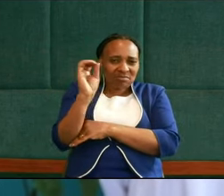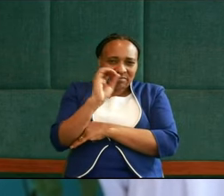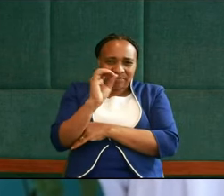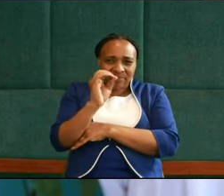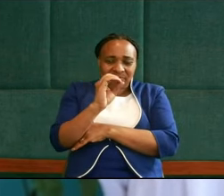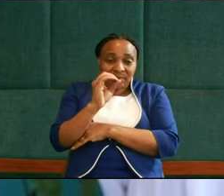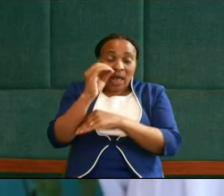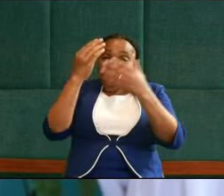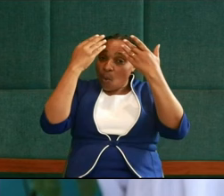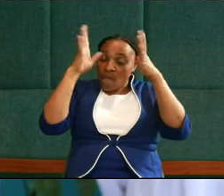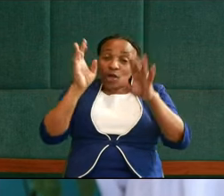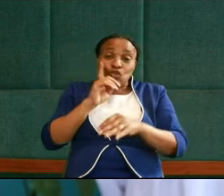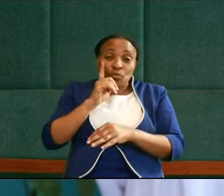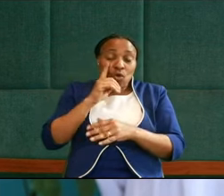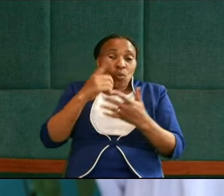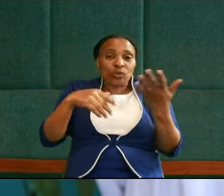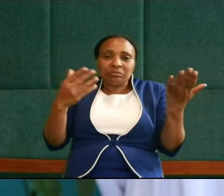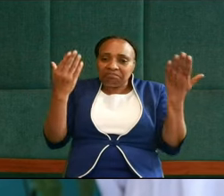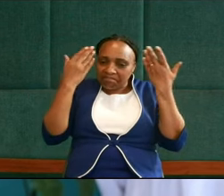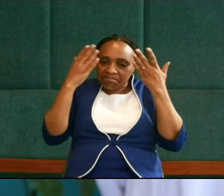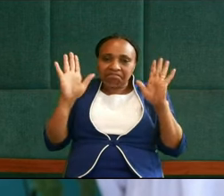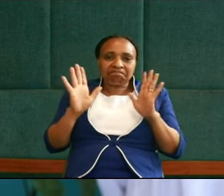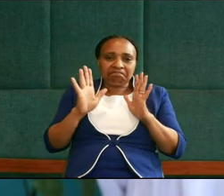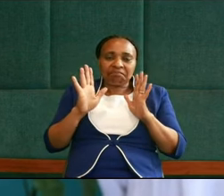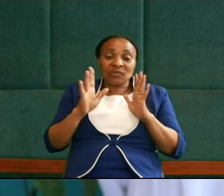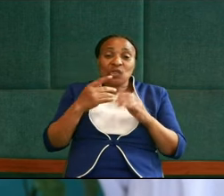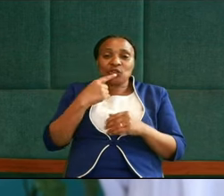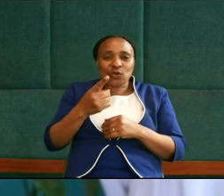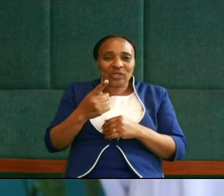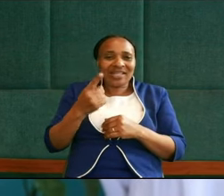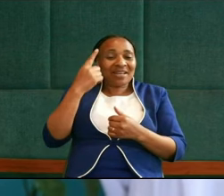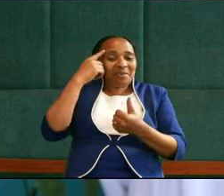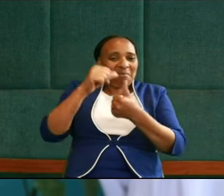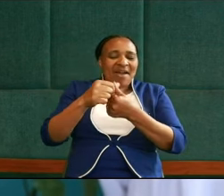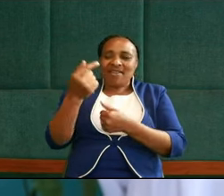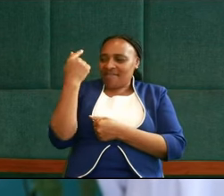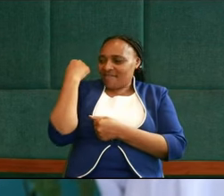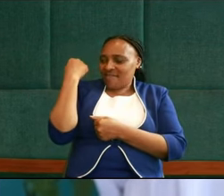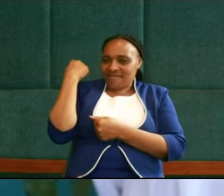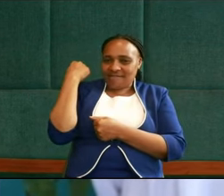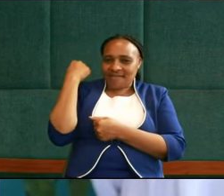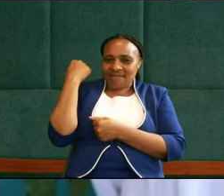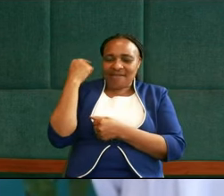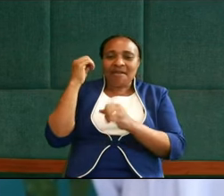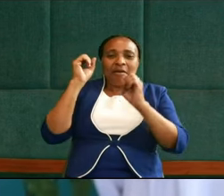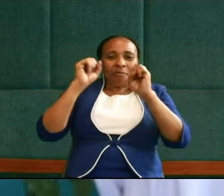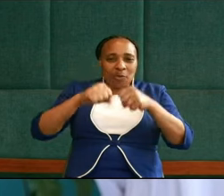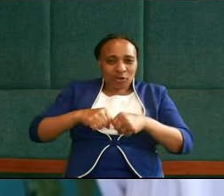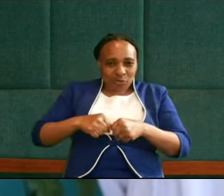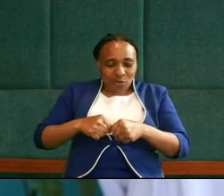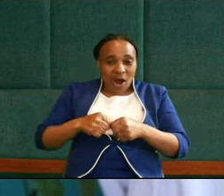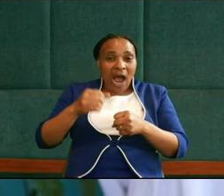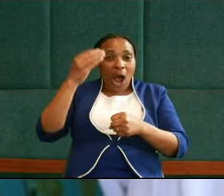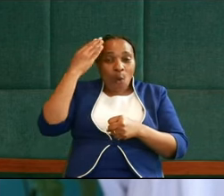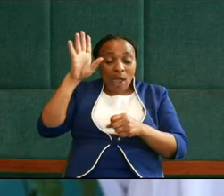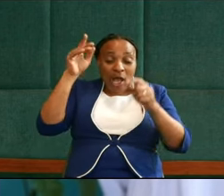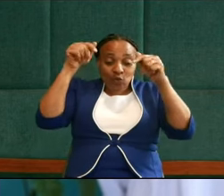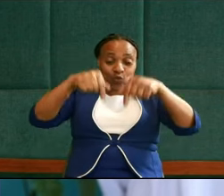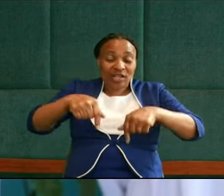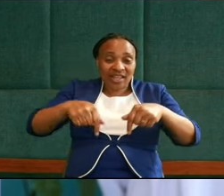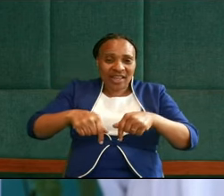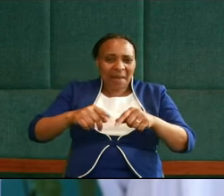You don't know tomorrow. We were told we can remember yesterday. We can be aware of